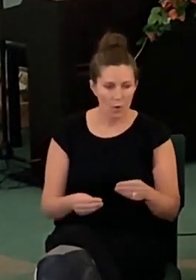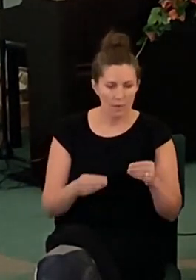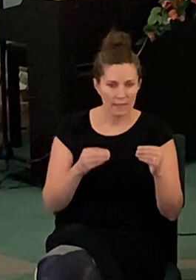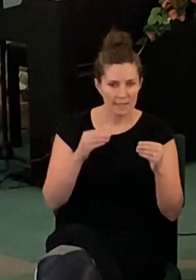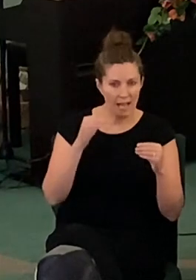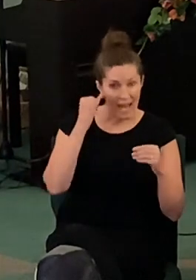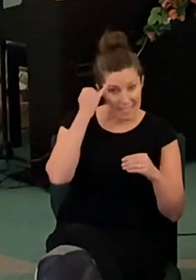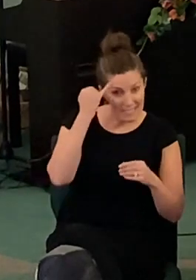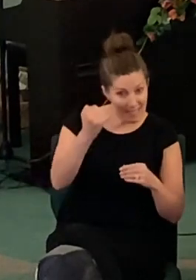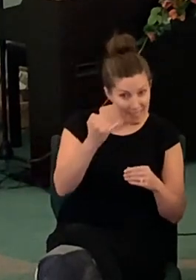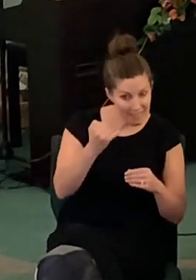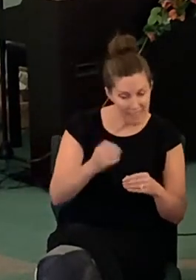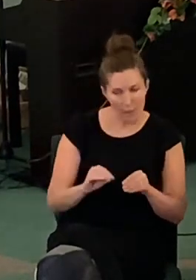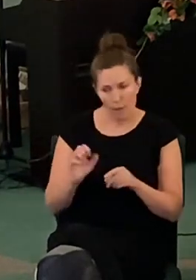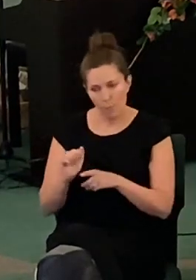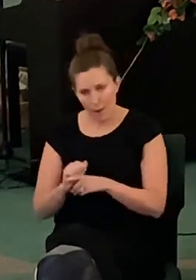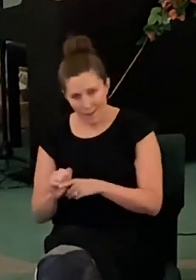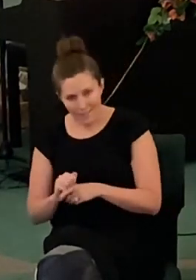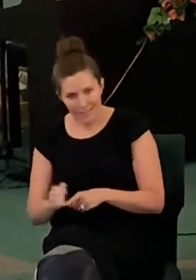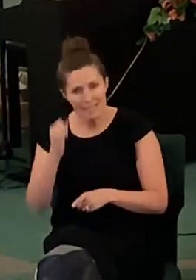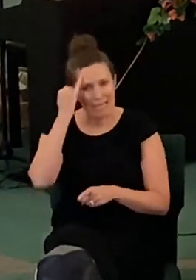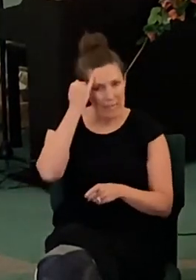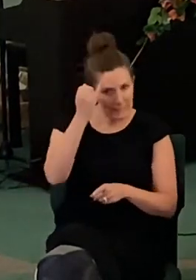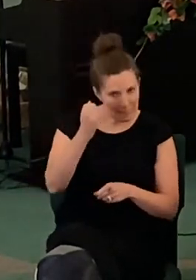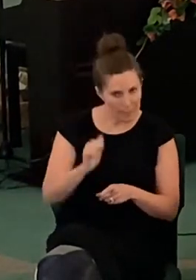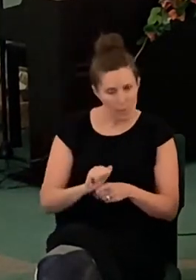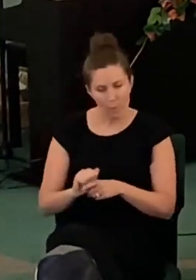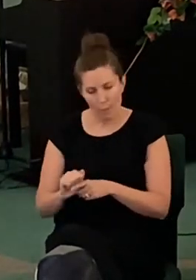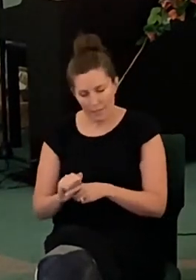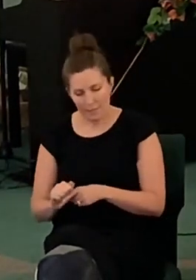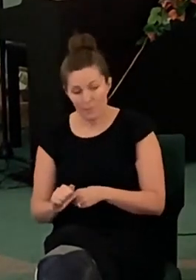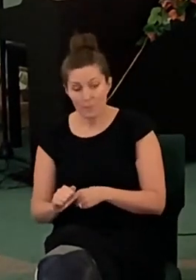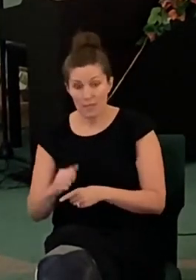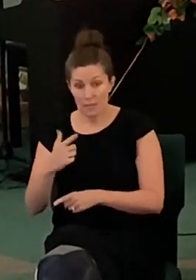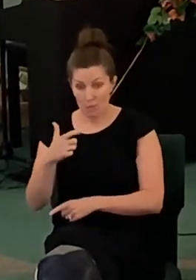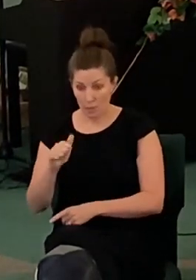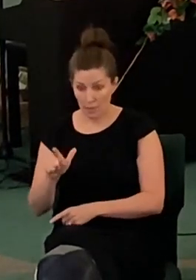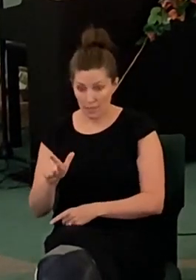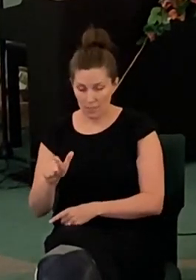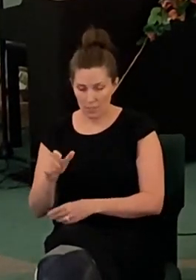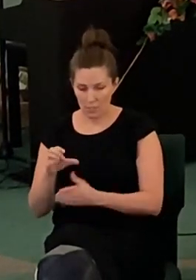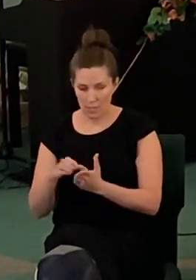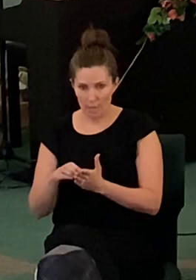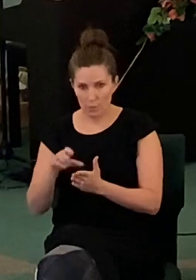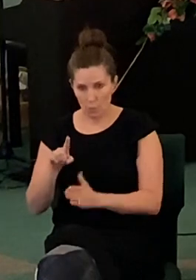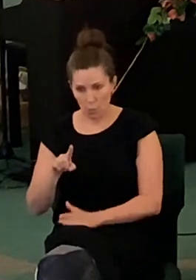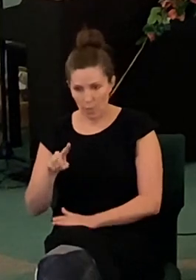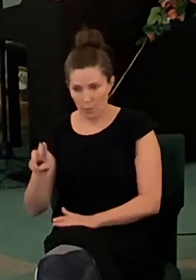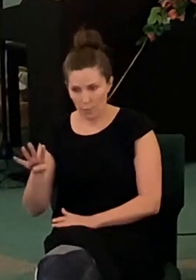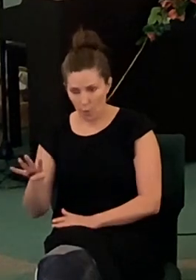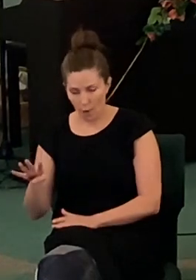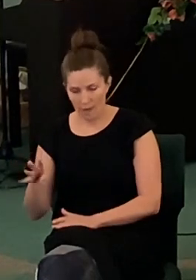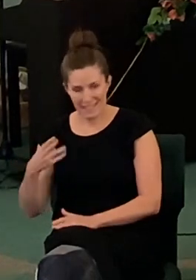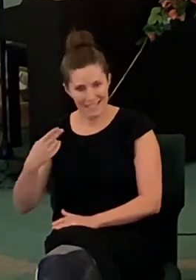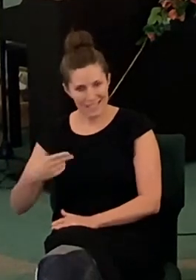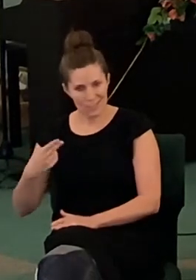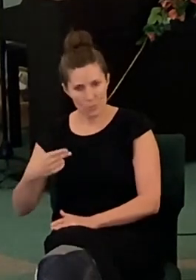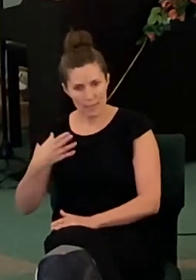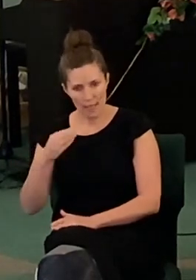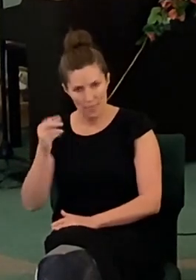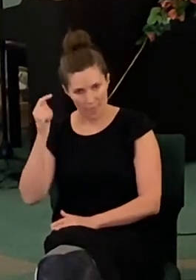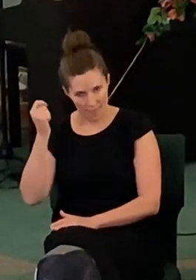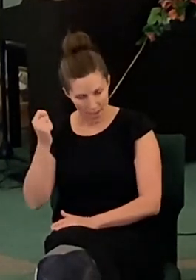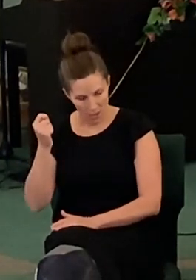chapters 12 through 16 are things we're told to do. In Galatians, chapters 1, 2, 3, and 4 are history and